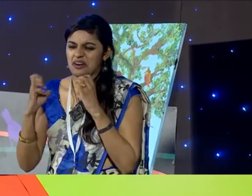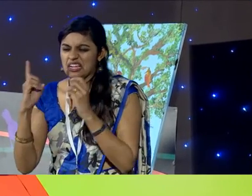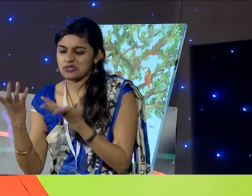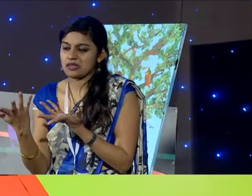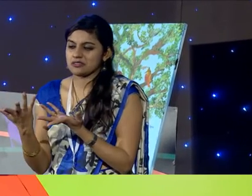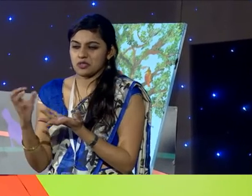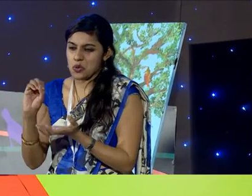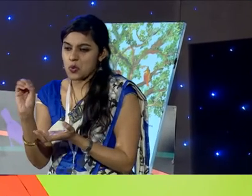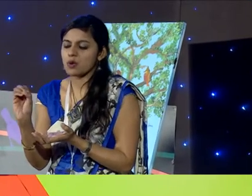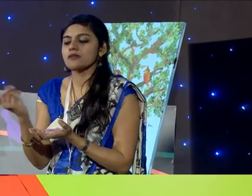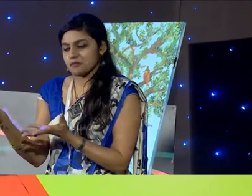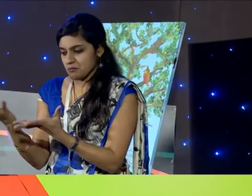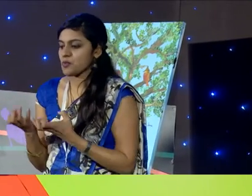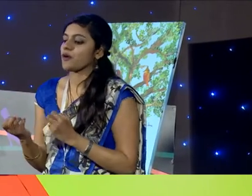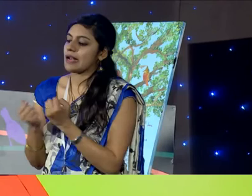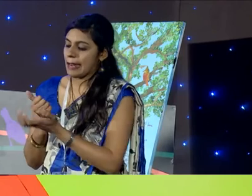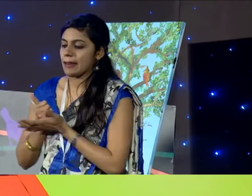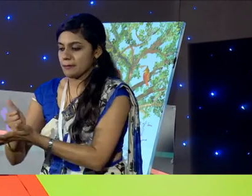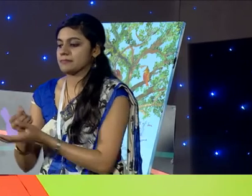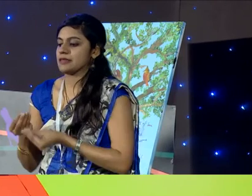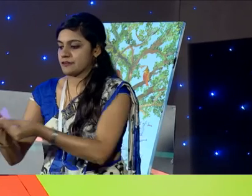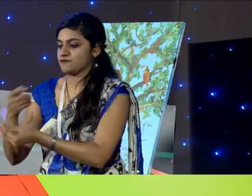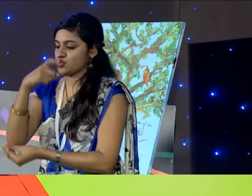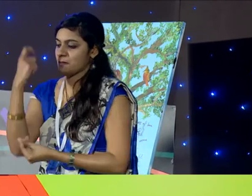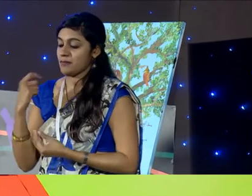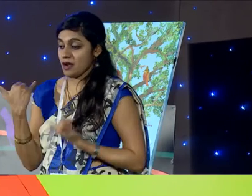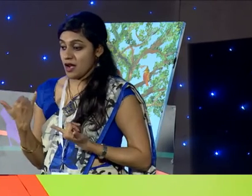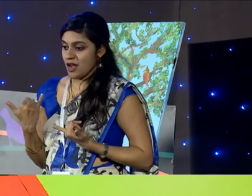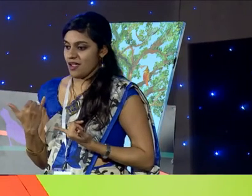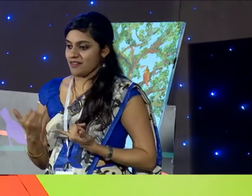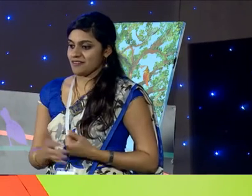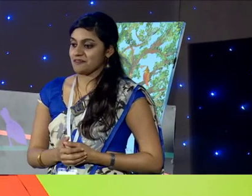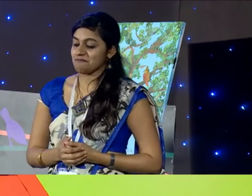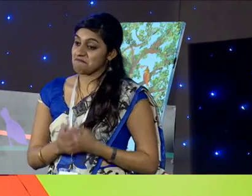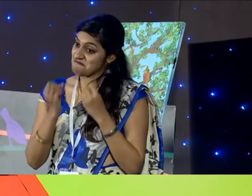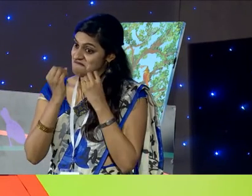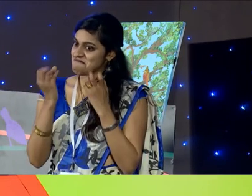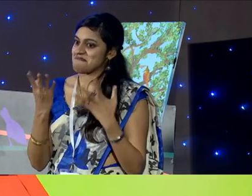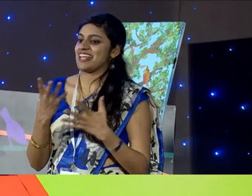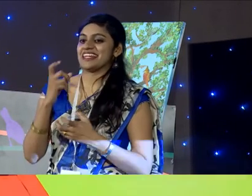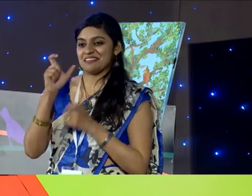economic or educational circumstances. So today, I'm very happy to tell you we have these 800 employees working with us.